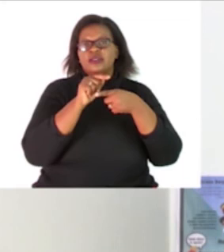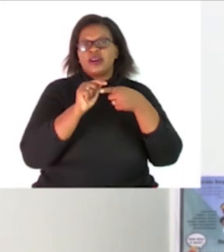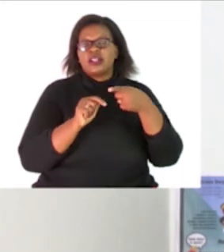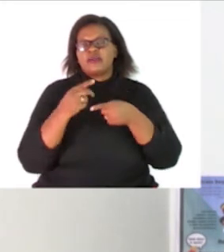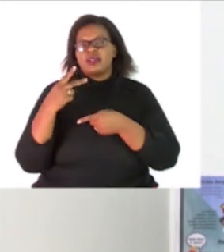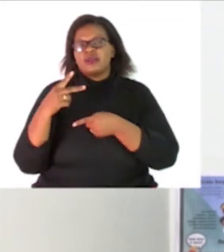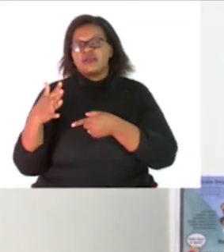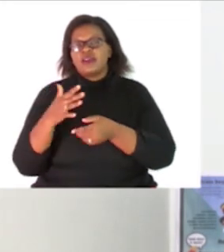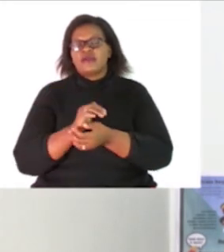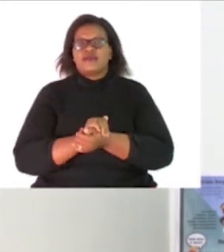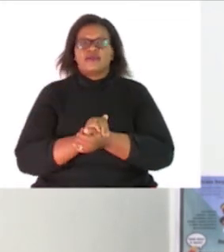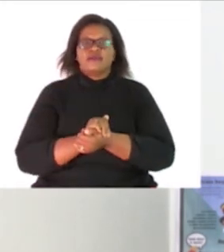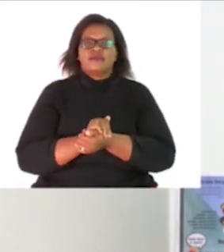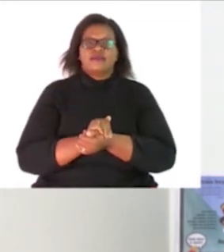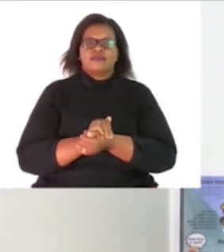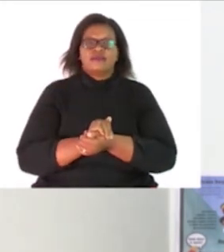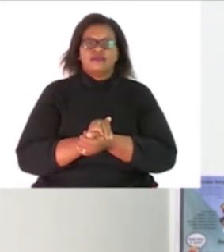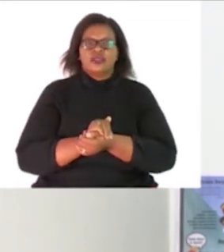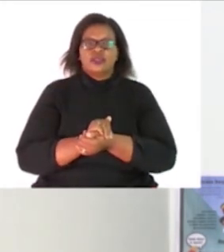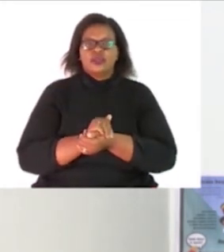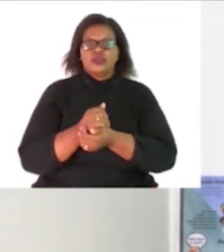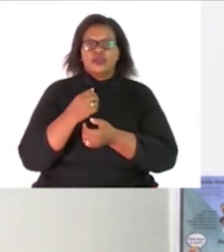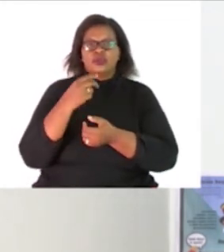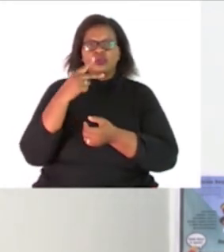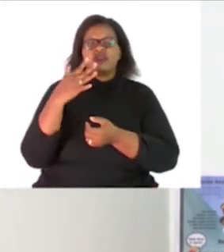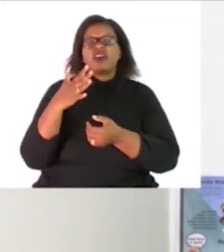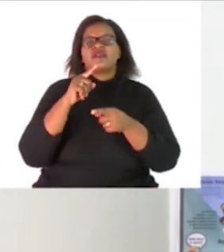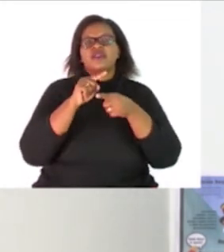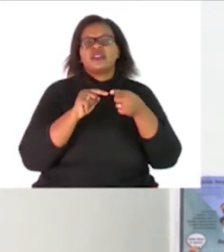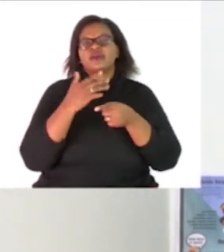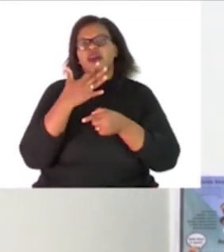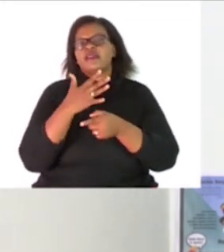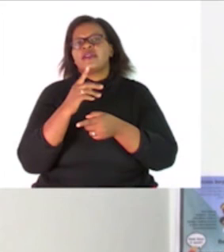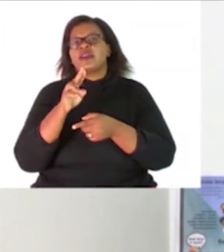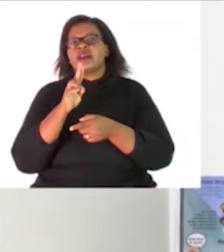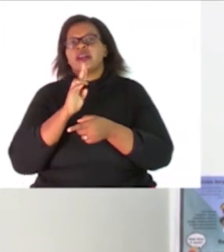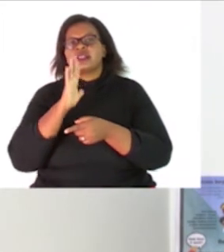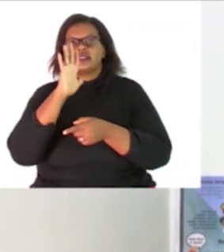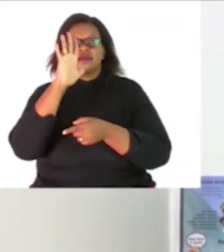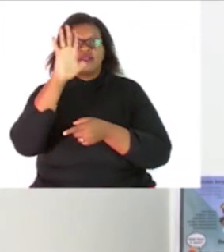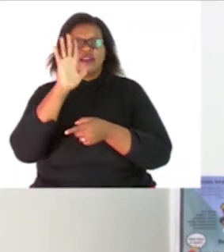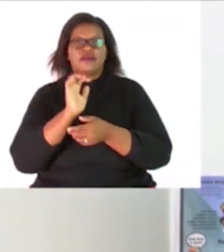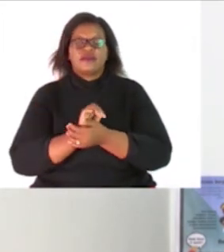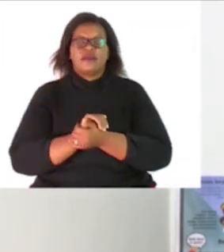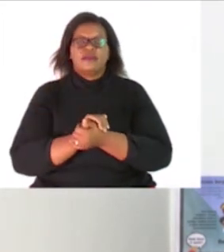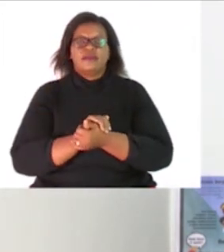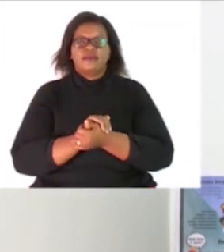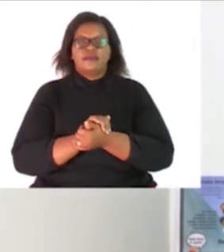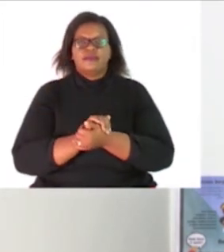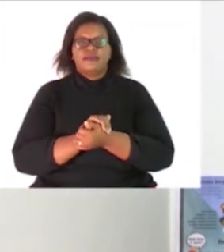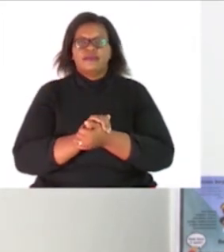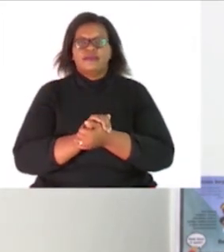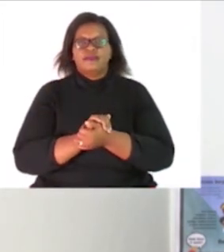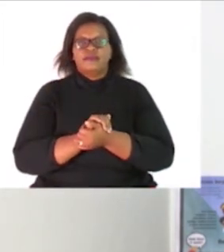in 25. How many times? 5 times. We write our 5 up there.